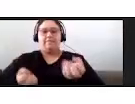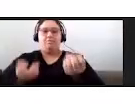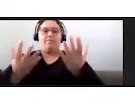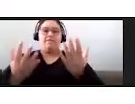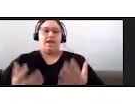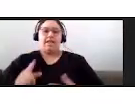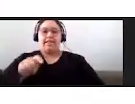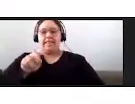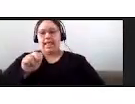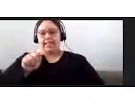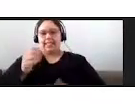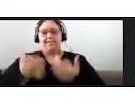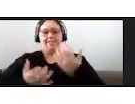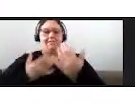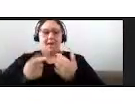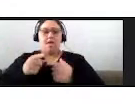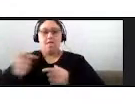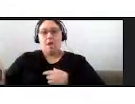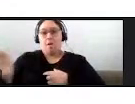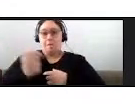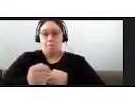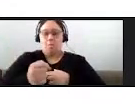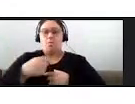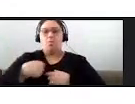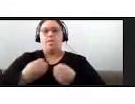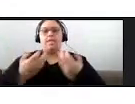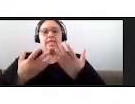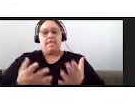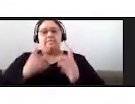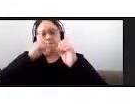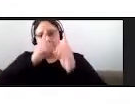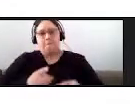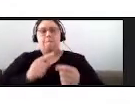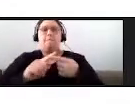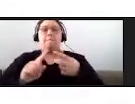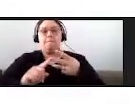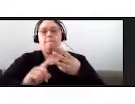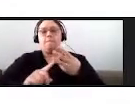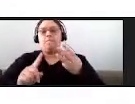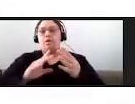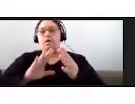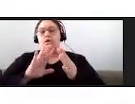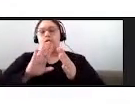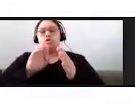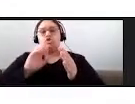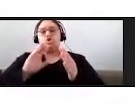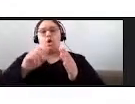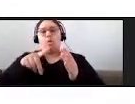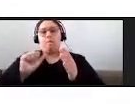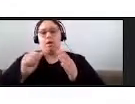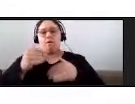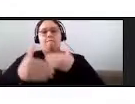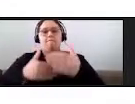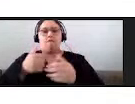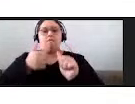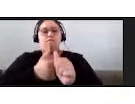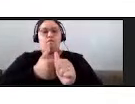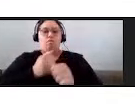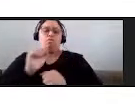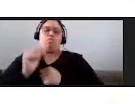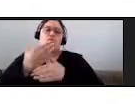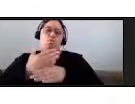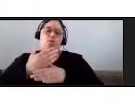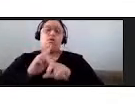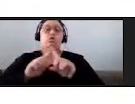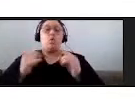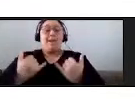They are appointed. We've given them the instruction in terms of the scope of works to proceed with that work. So that